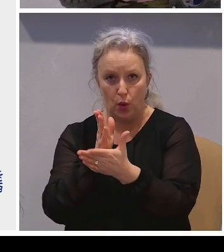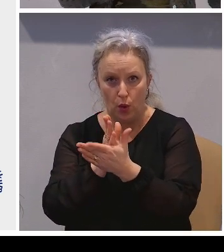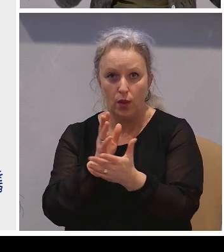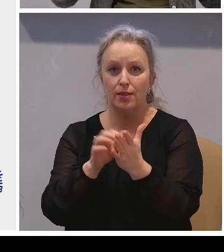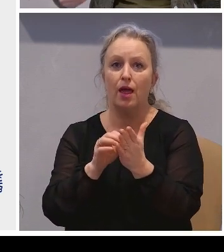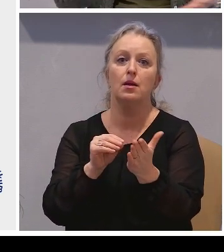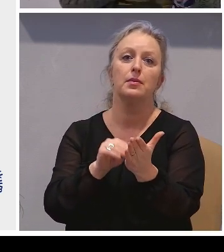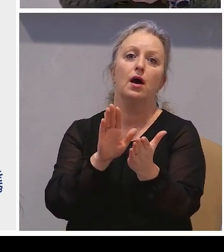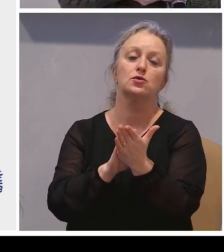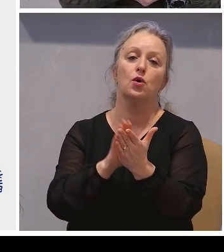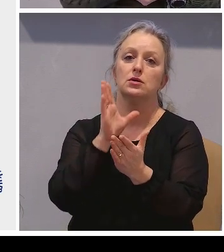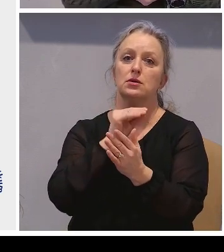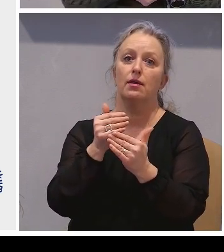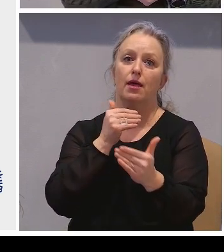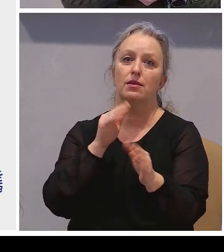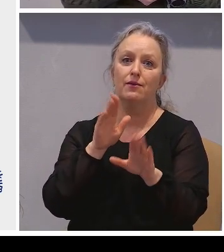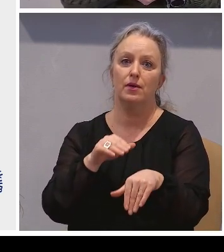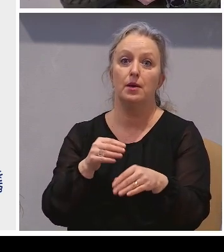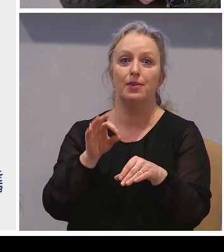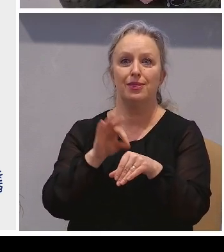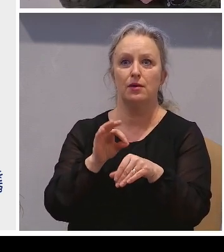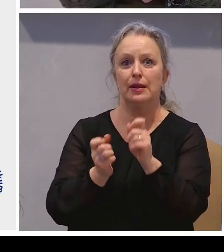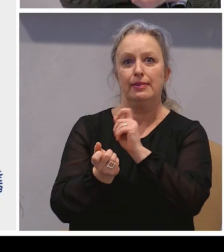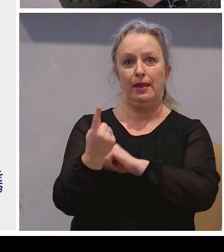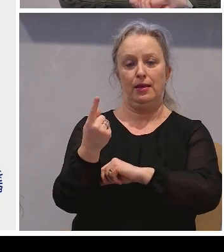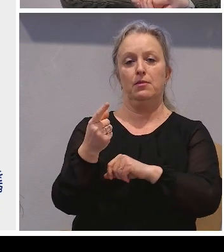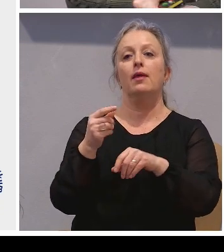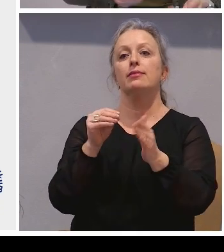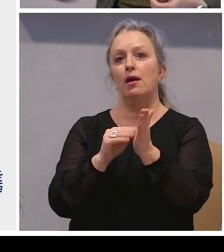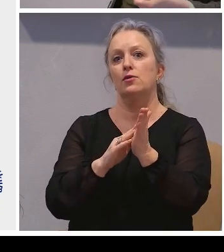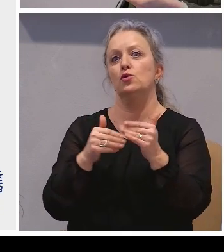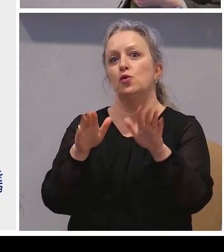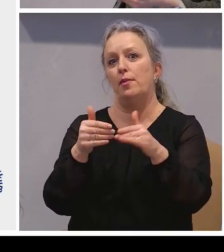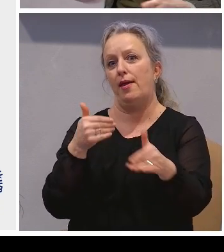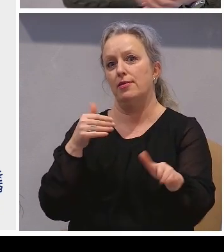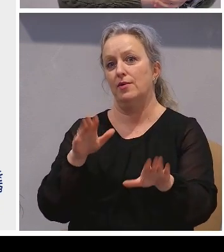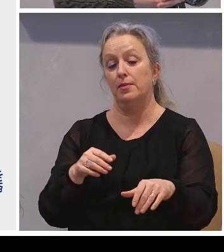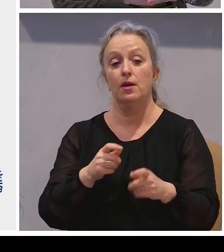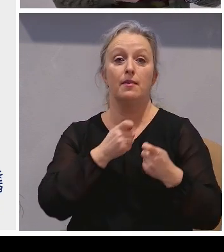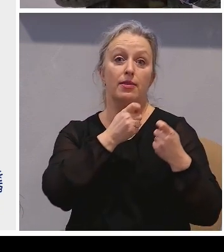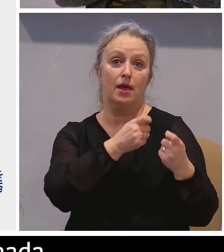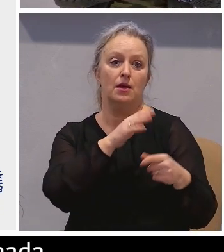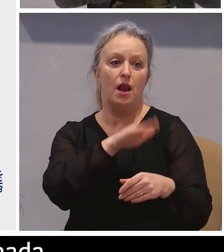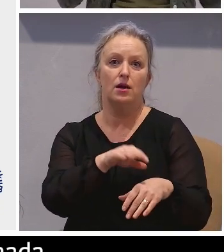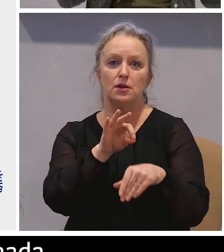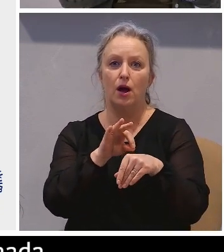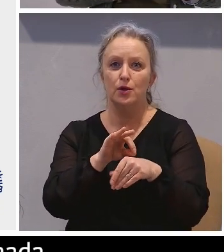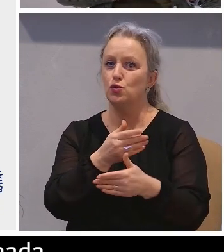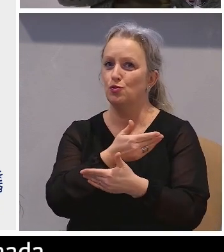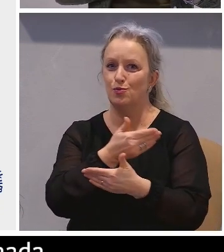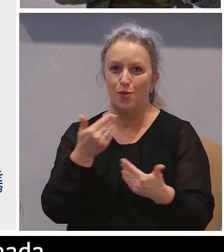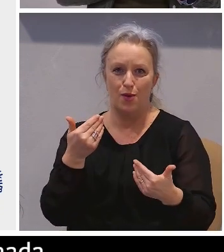neonate screening for the disease now, and there are diagnostic capabilities, we're able to catch on before any symptoms